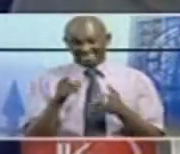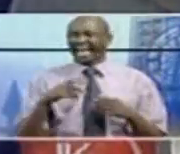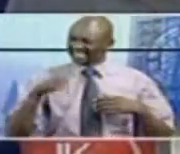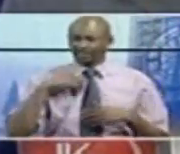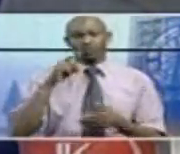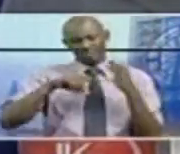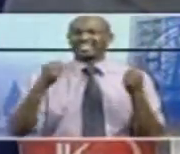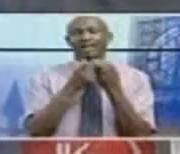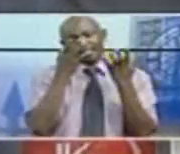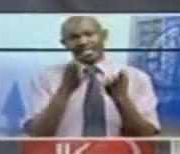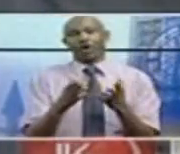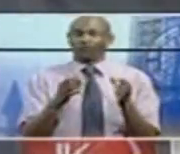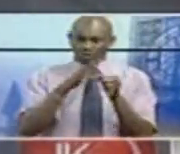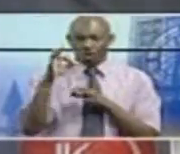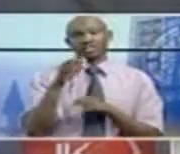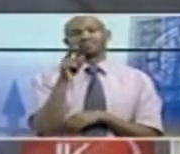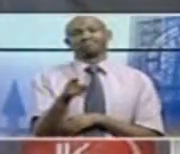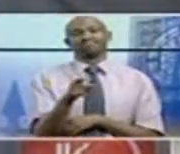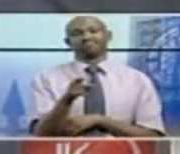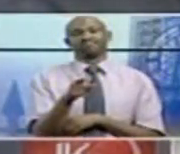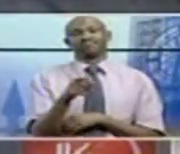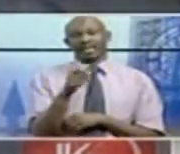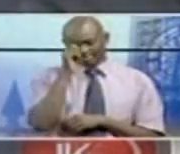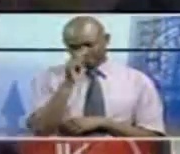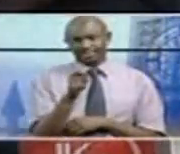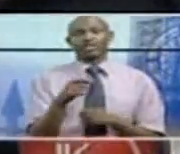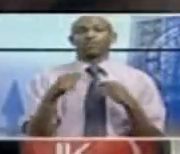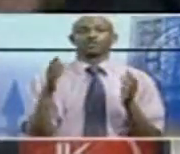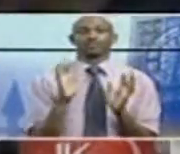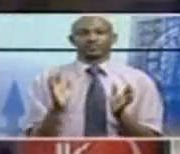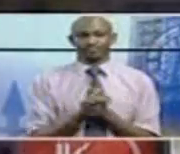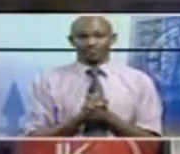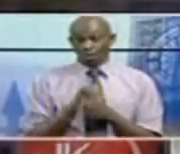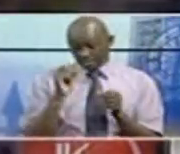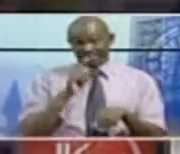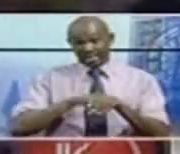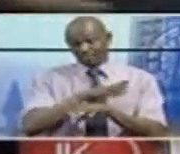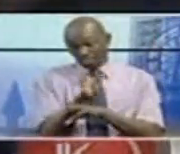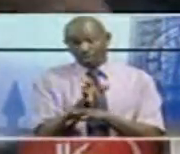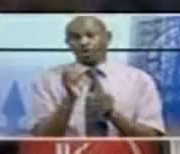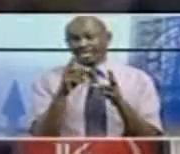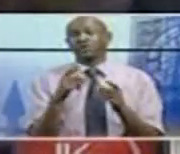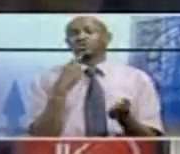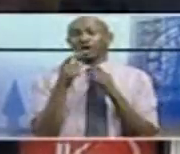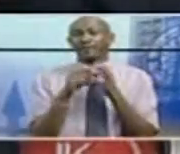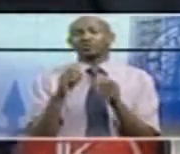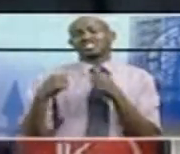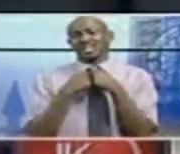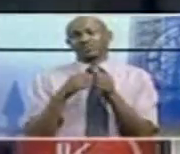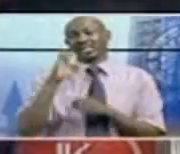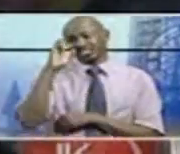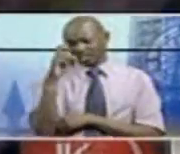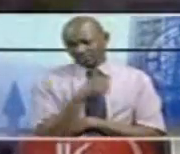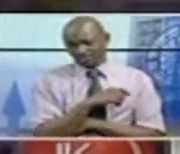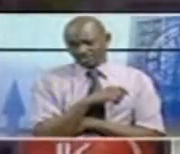status of court coalition as a respected opposition. Okay, let me ask you real quick, because we're running out of time. Okay, speaking of challenging the executive, your